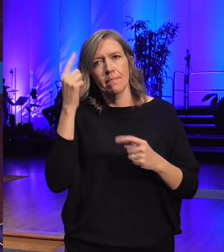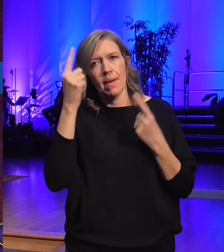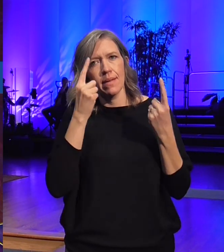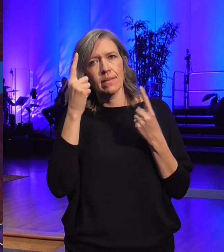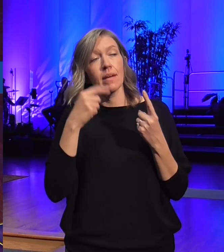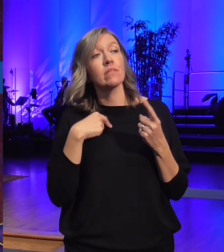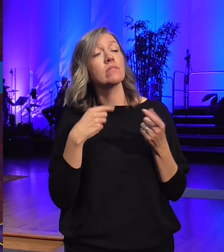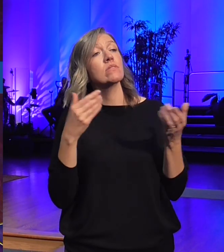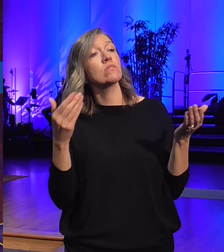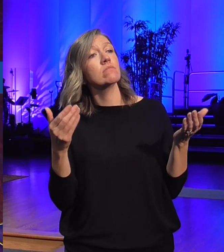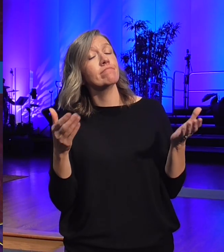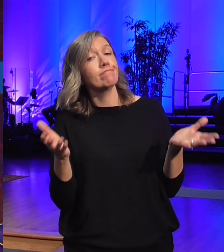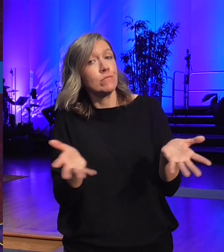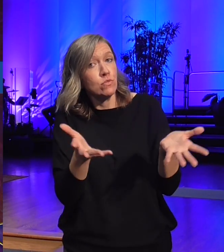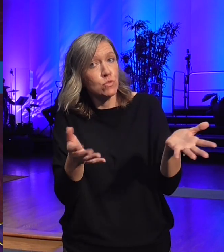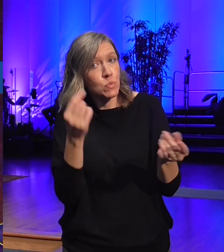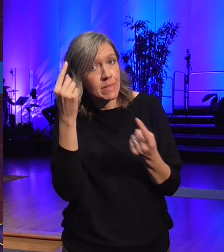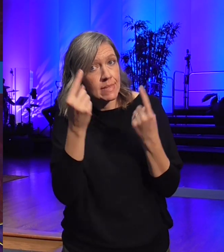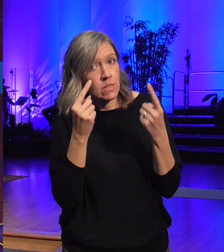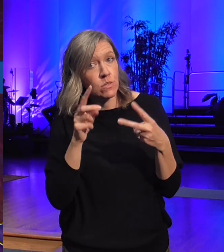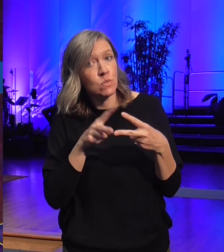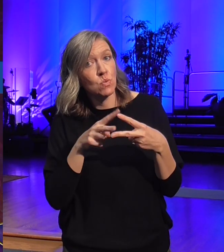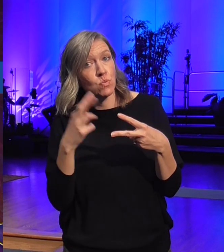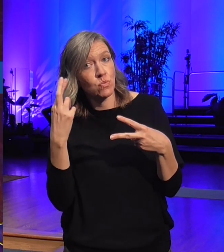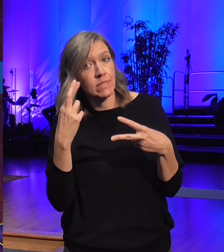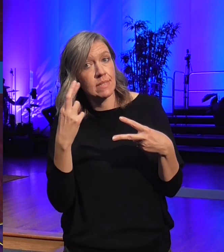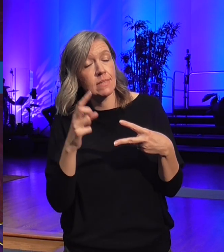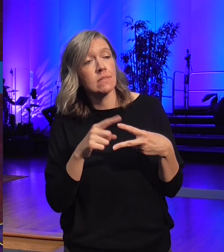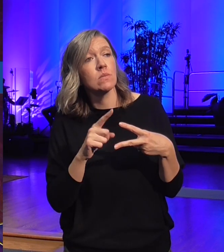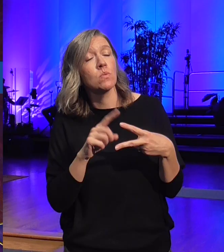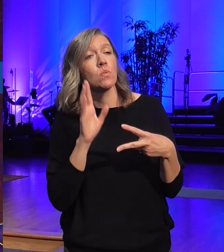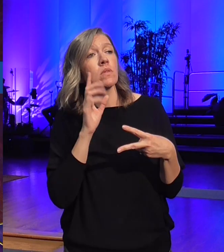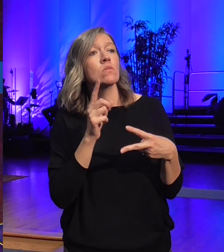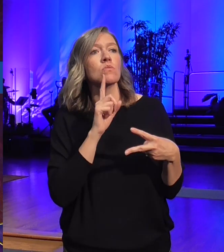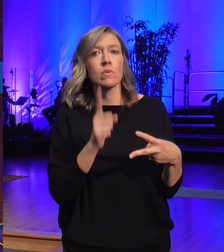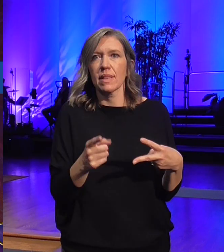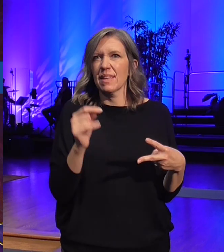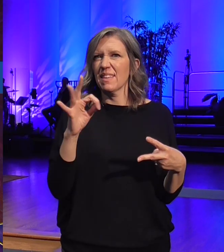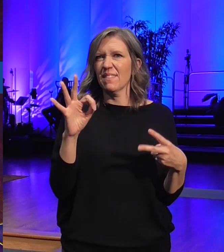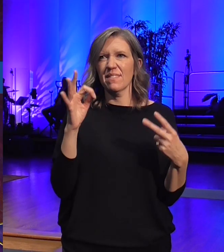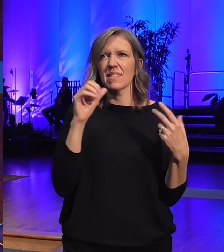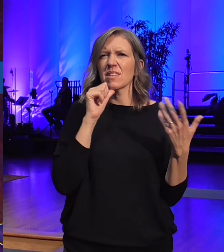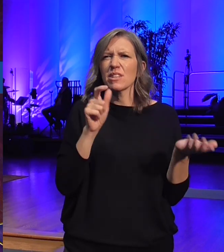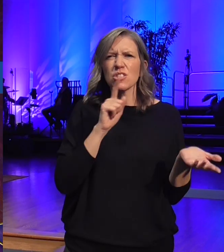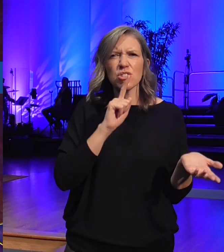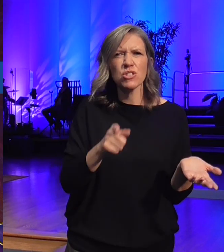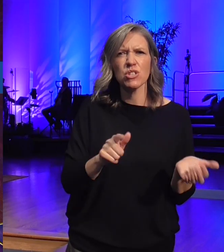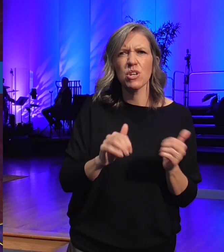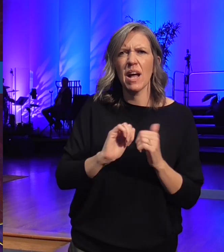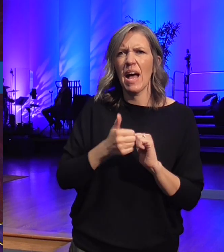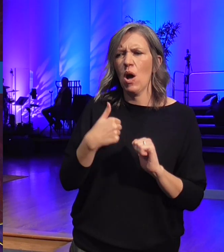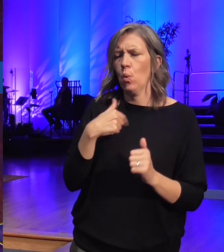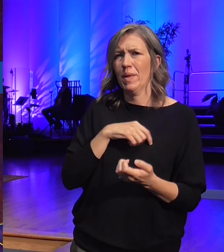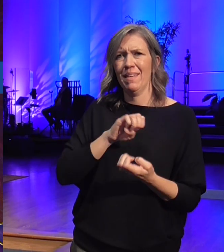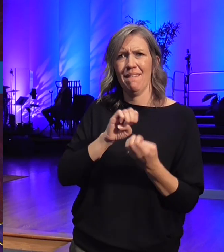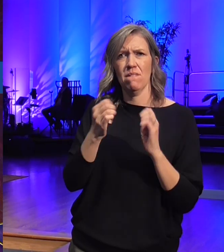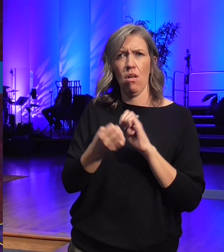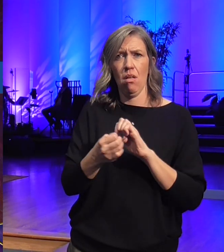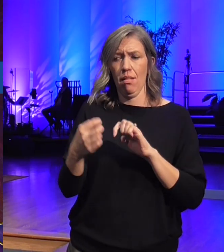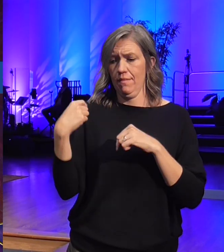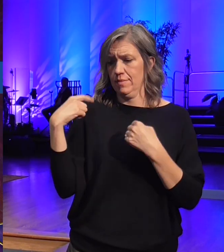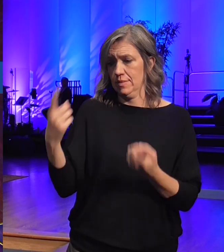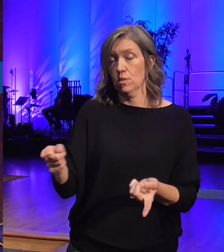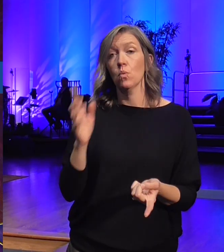consider that for two reasons. One, you will really, if you aren't sure how we evolved, you'll